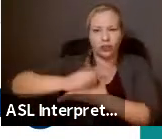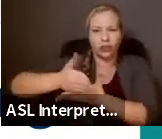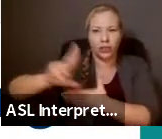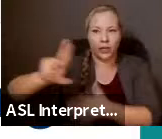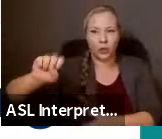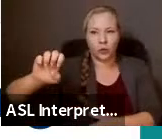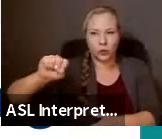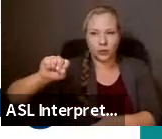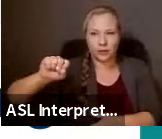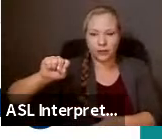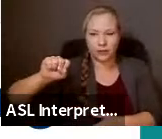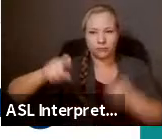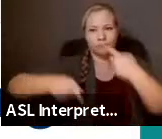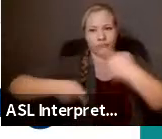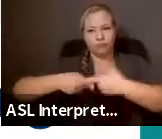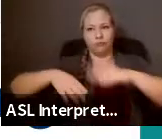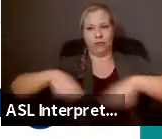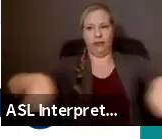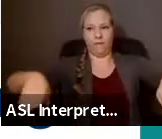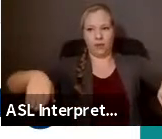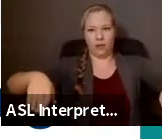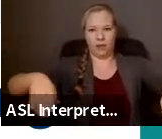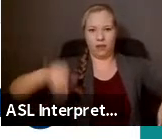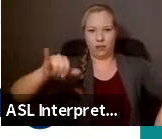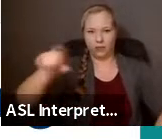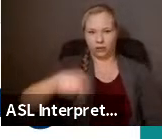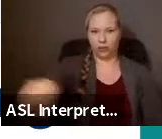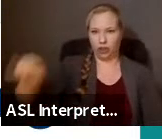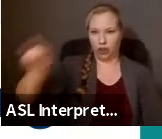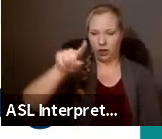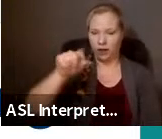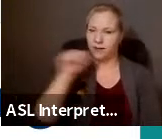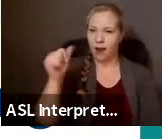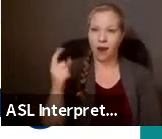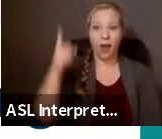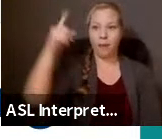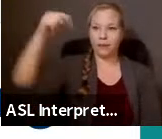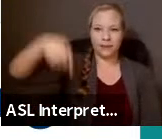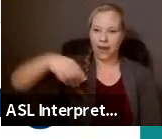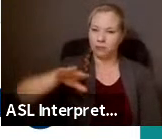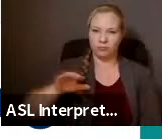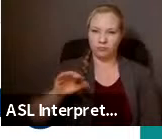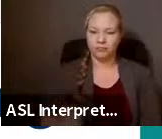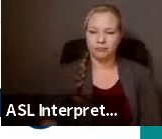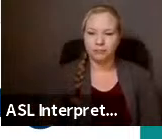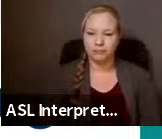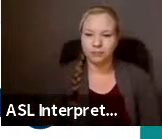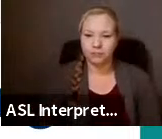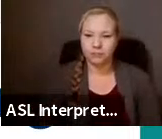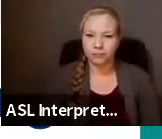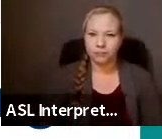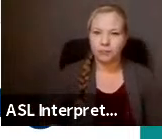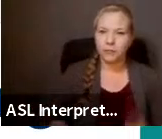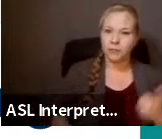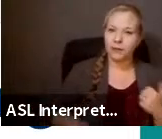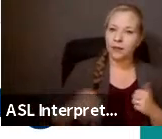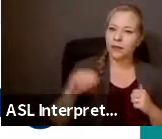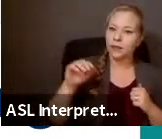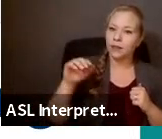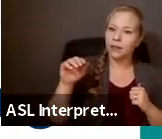And so, you know, if you look at the survey that's on the IBR website, or if you've seen